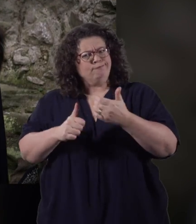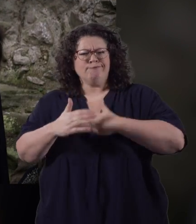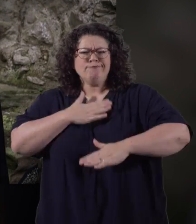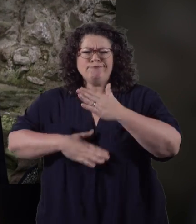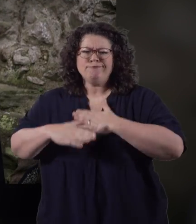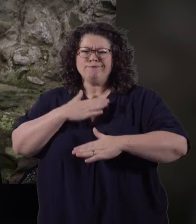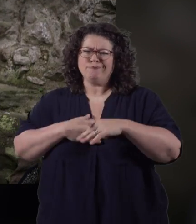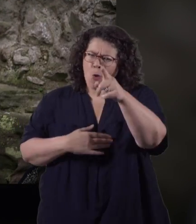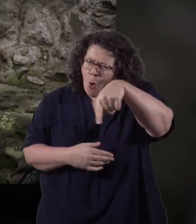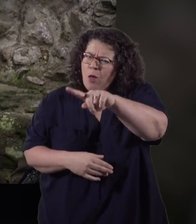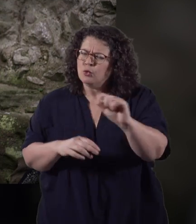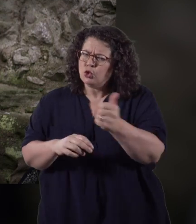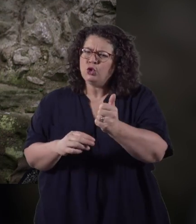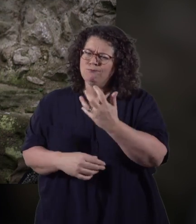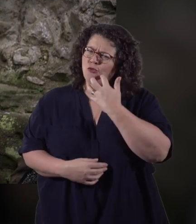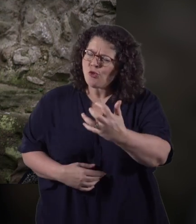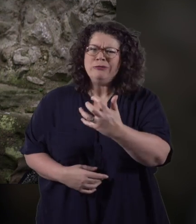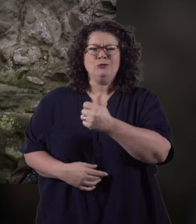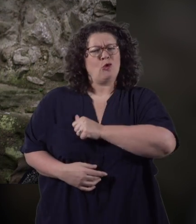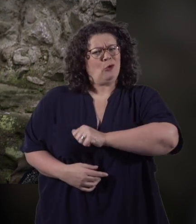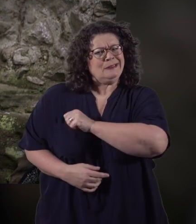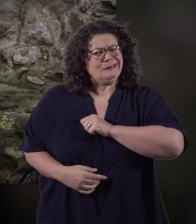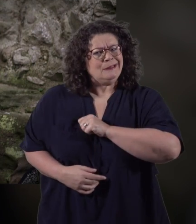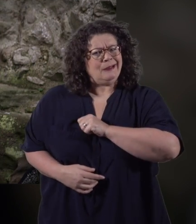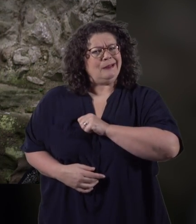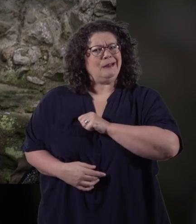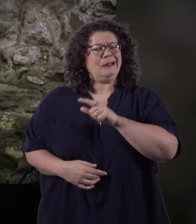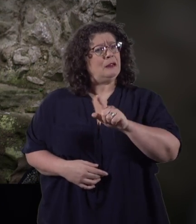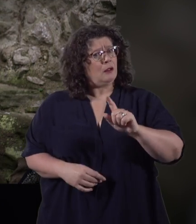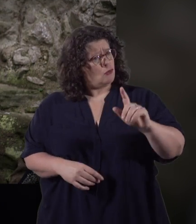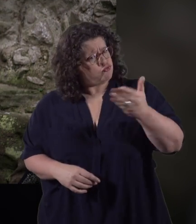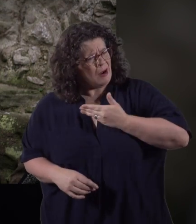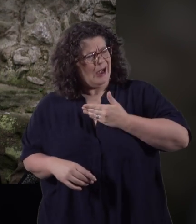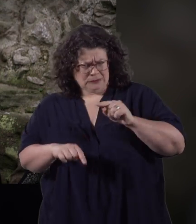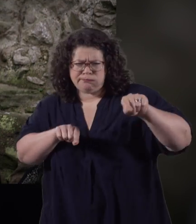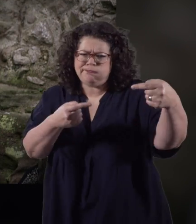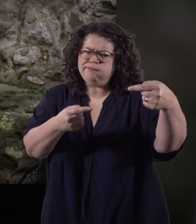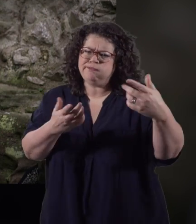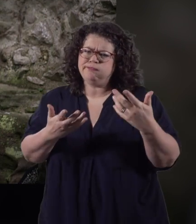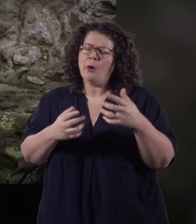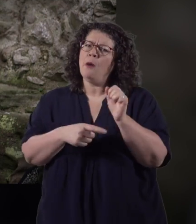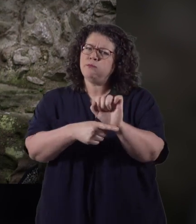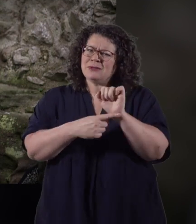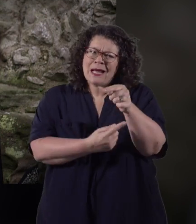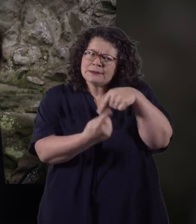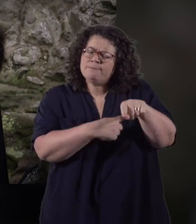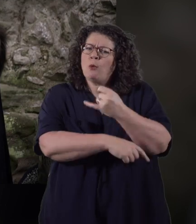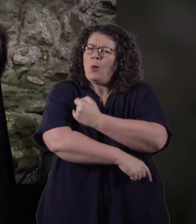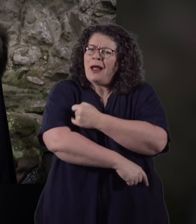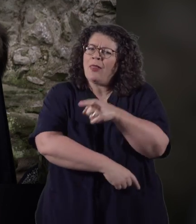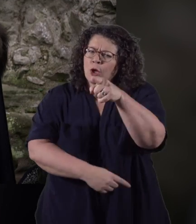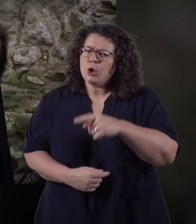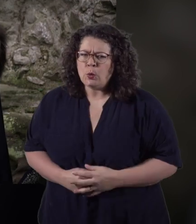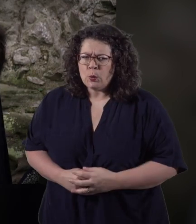though. All of you should act with courage and honesty. Stand up for that which is right and protect those who are weaker than